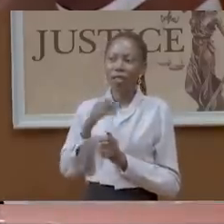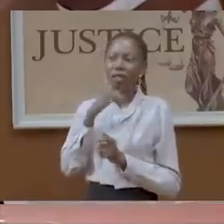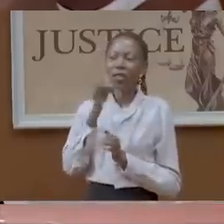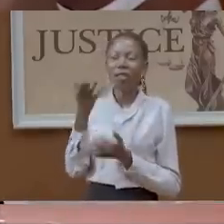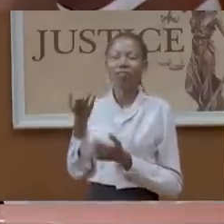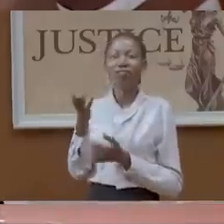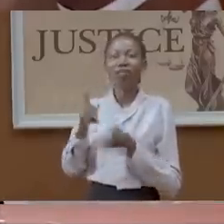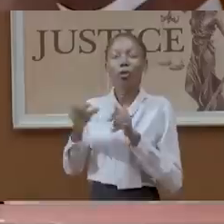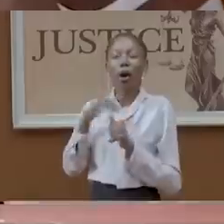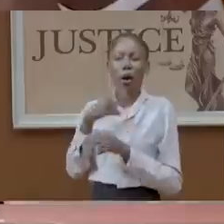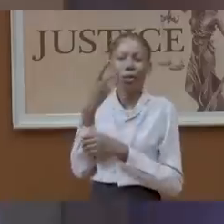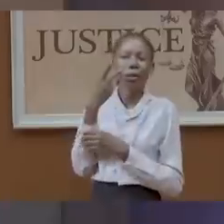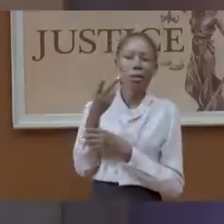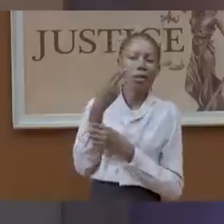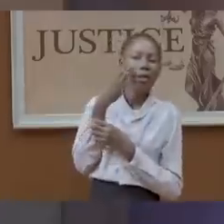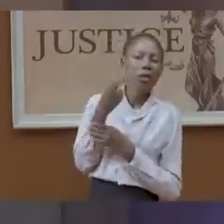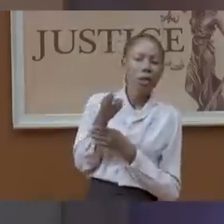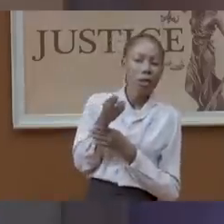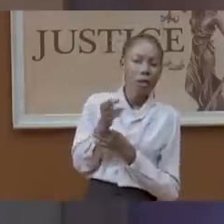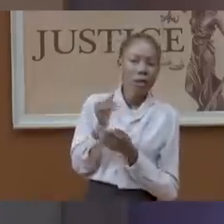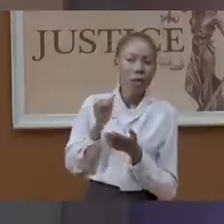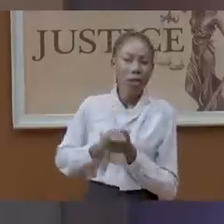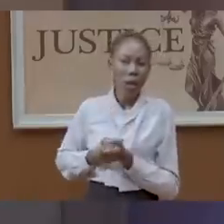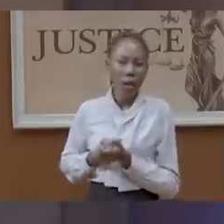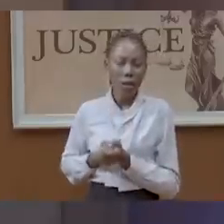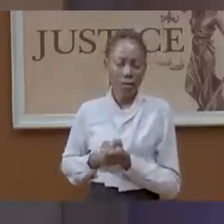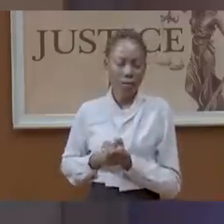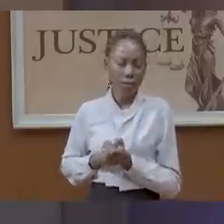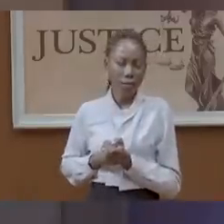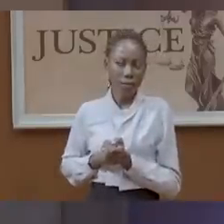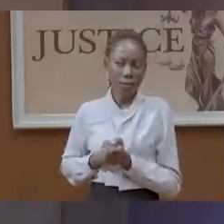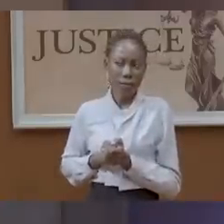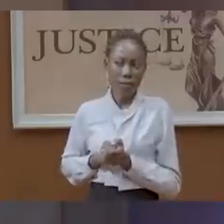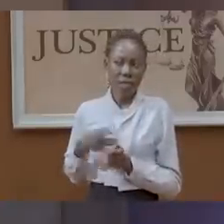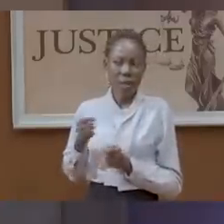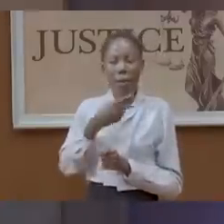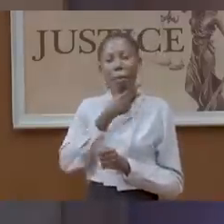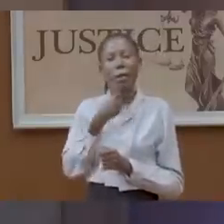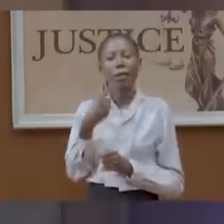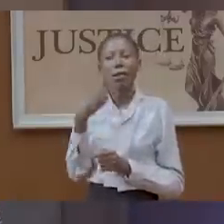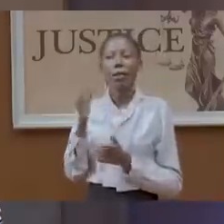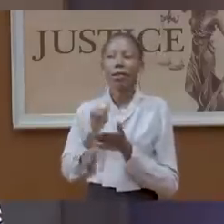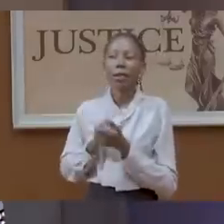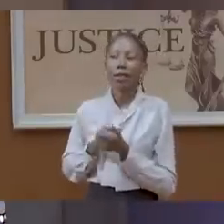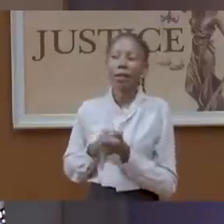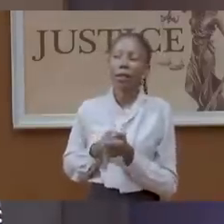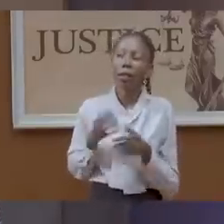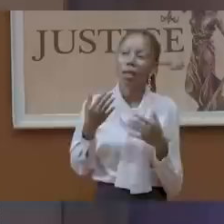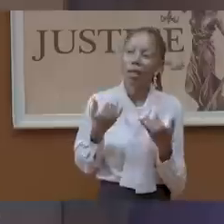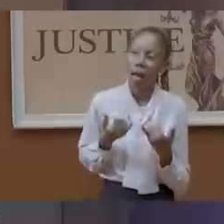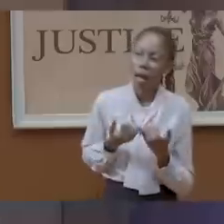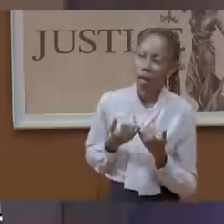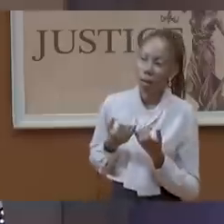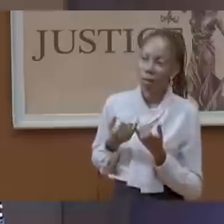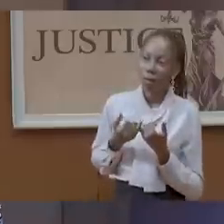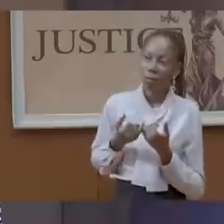They have seen something that, it is you. What the language told her was that, the pastor said, now,